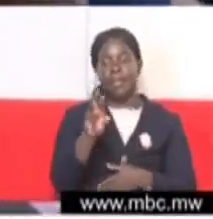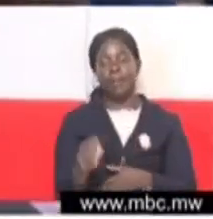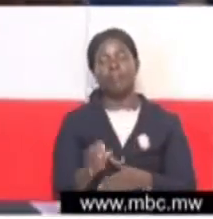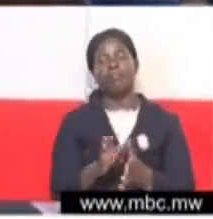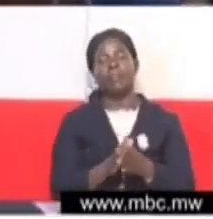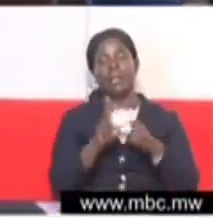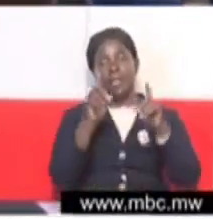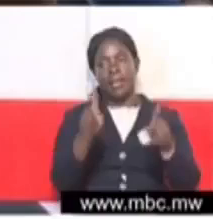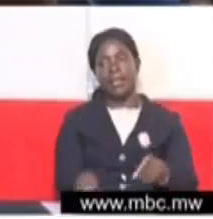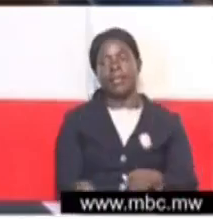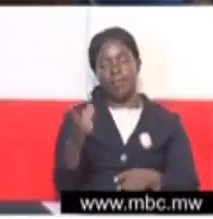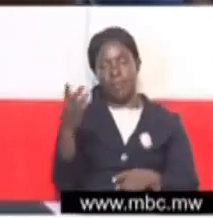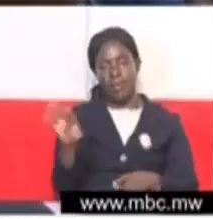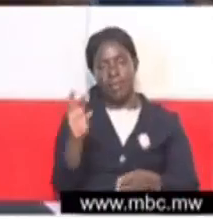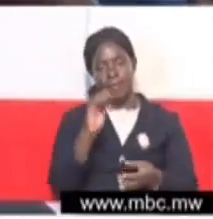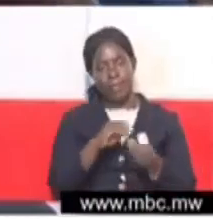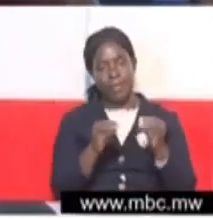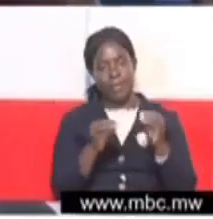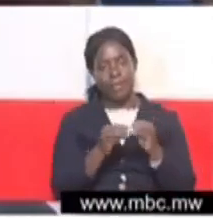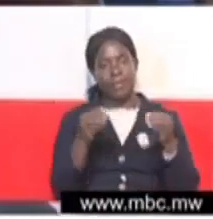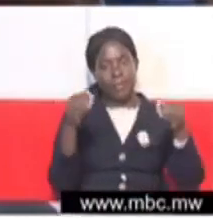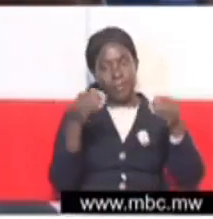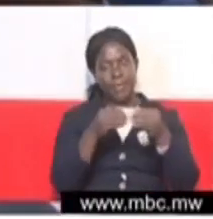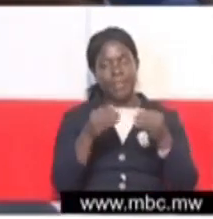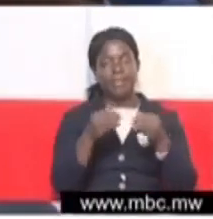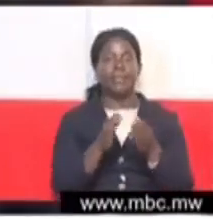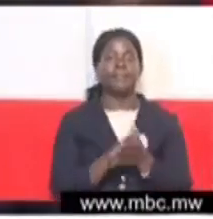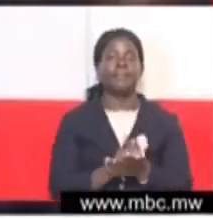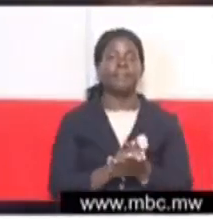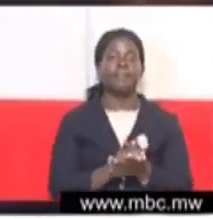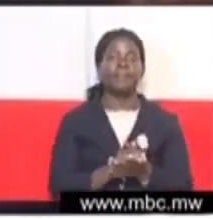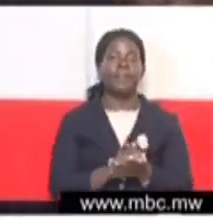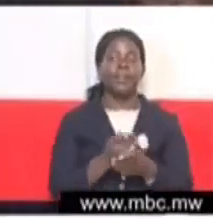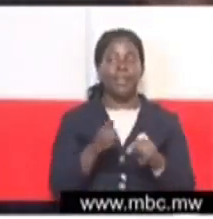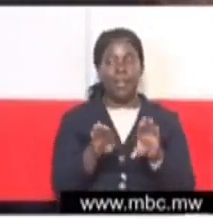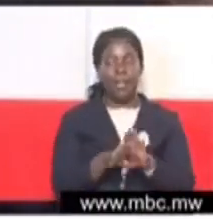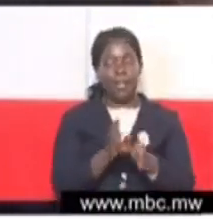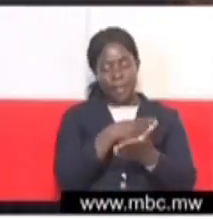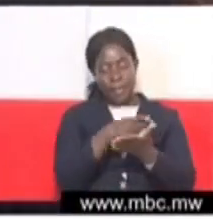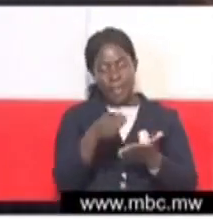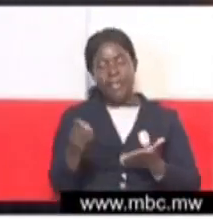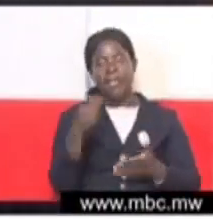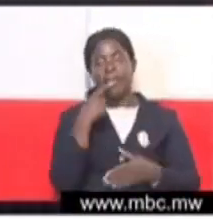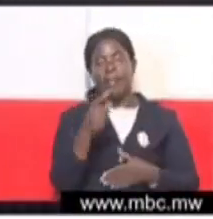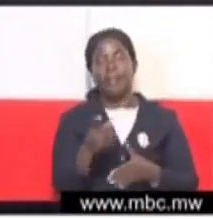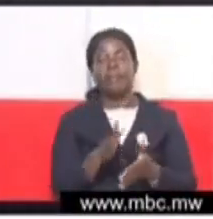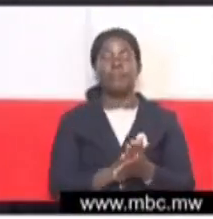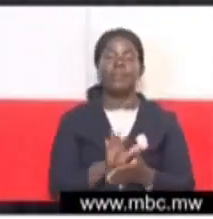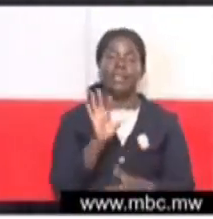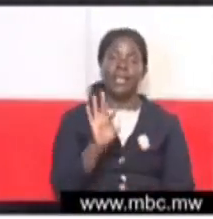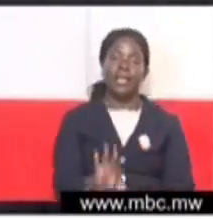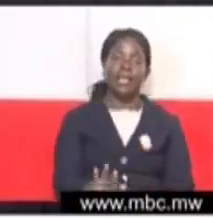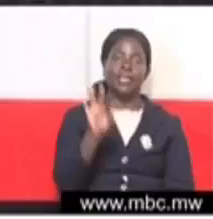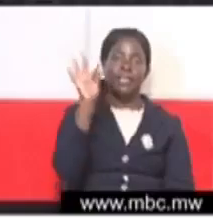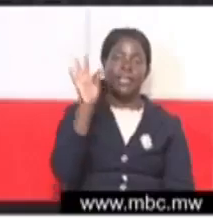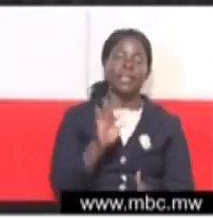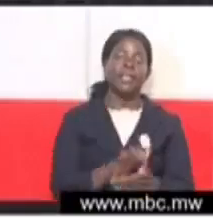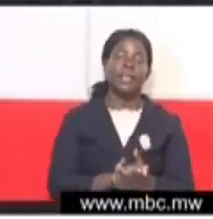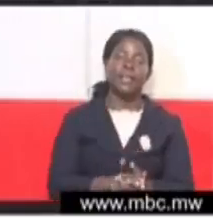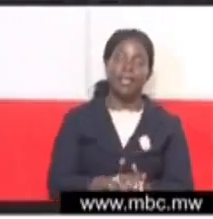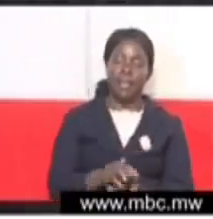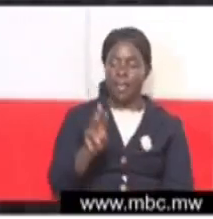who presided over the post-convention press briefing. Chimwendo Banda said the party has elected Abidamia as the second